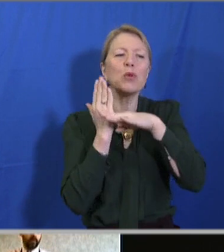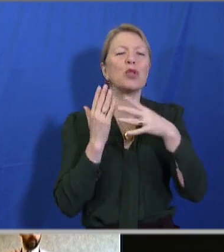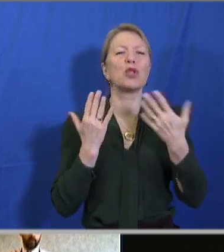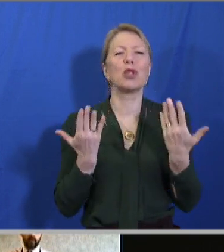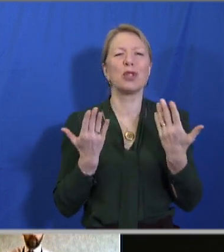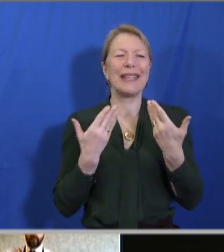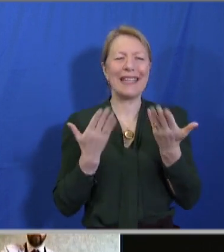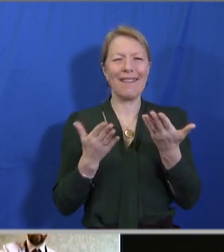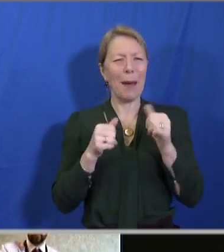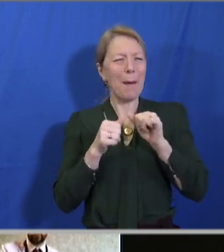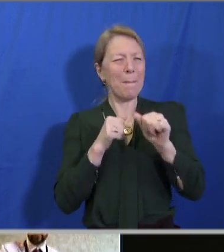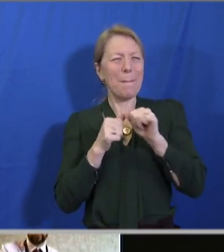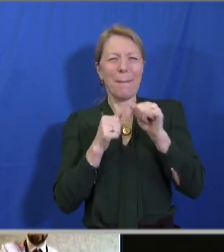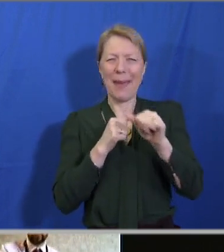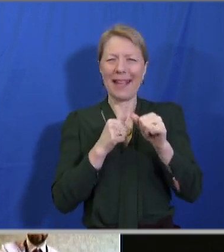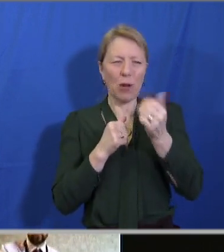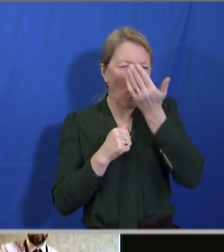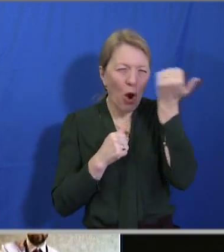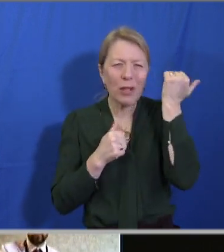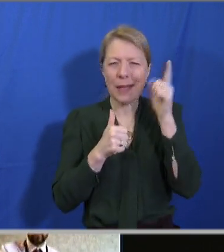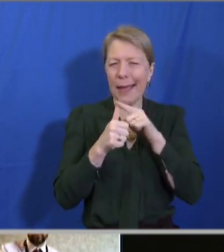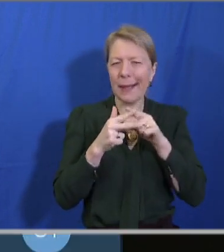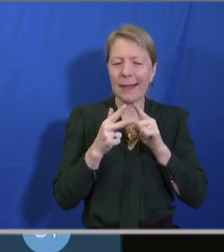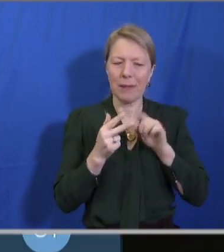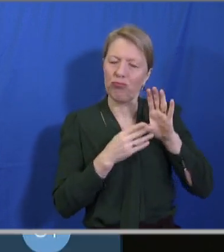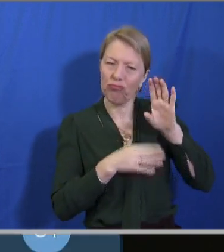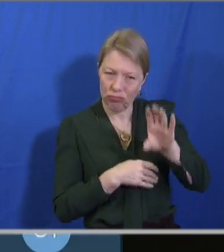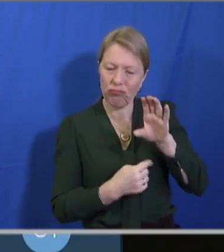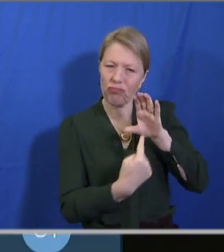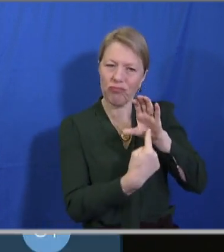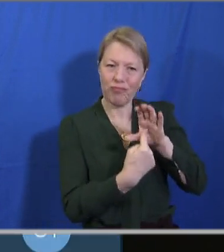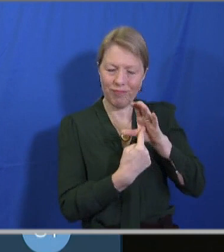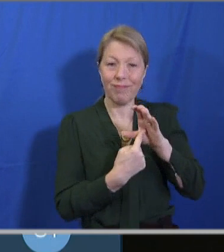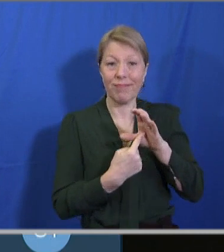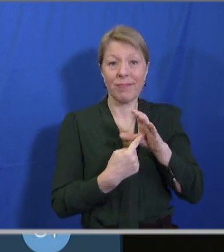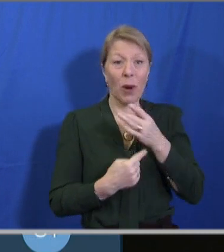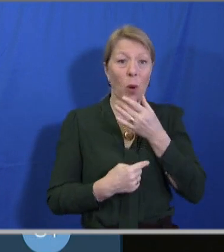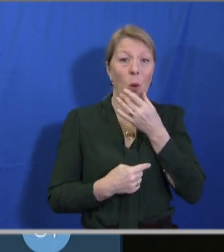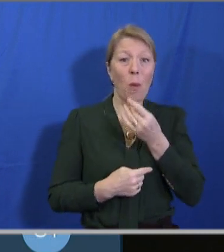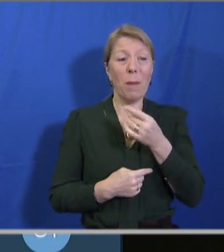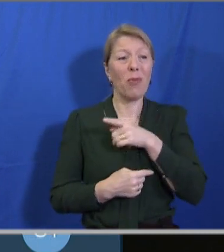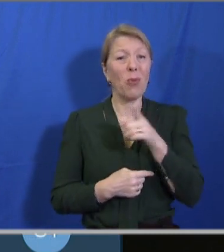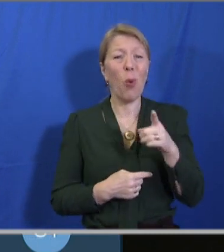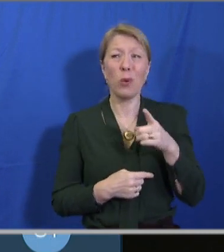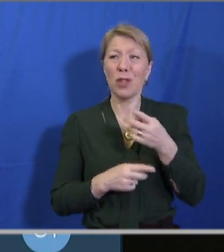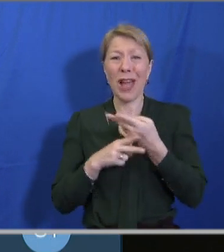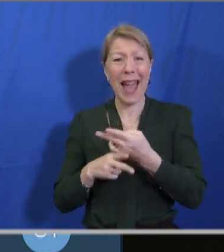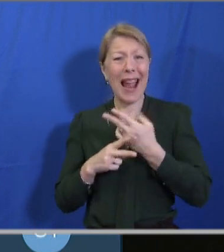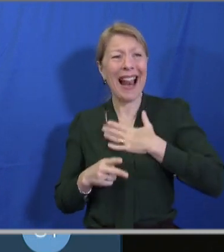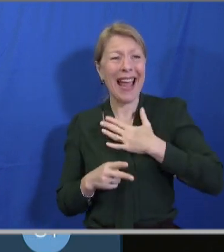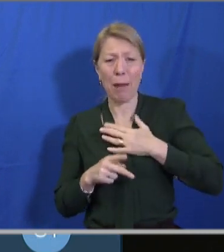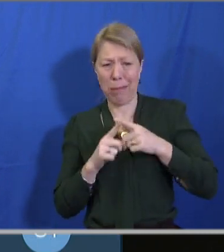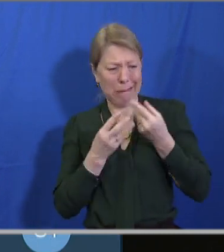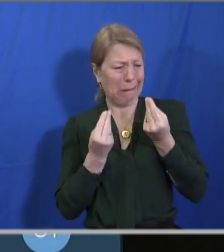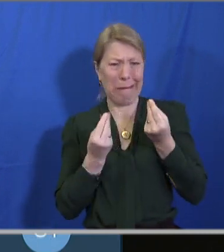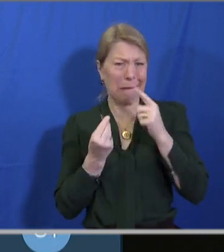addressing some of the immediate issues. And it is hoped that this will provide an incentive to those wanting to stay within the sector and indeed